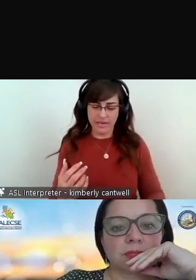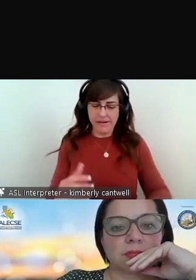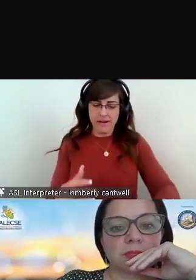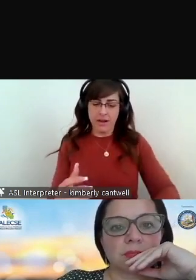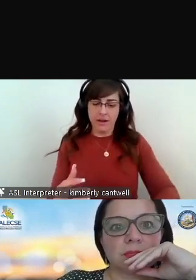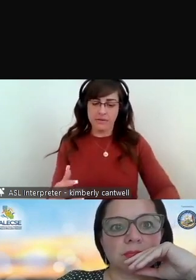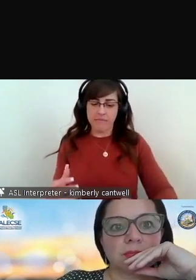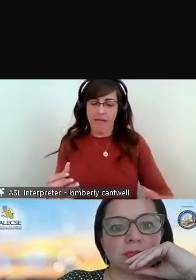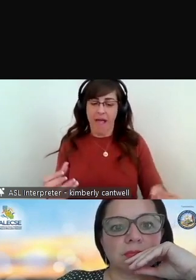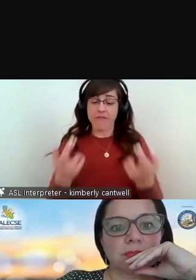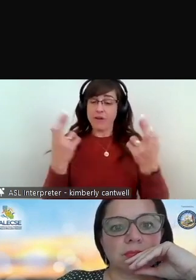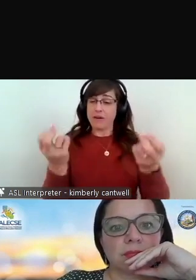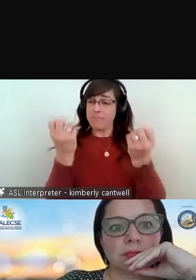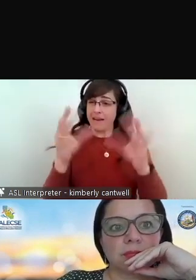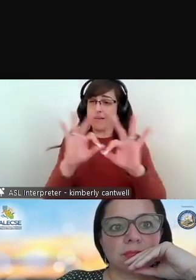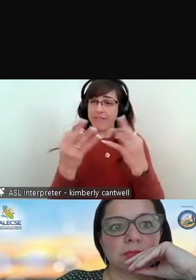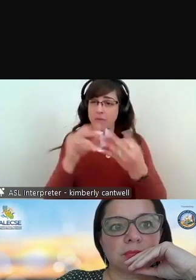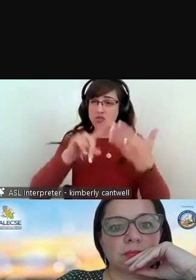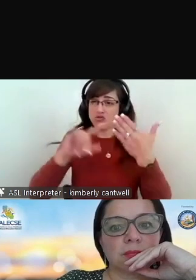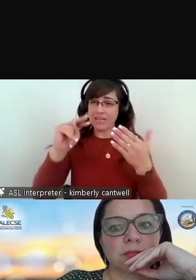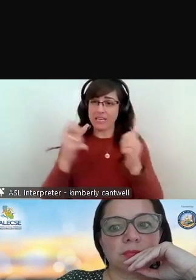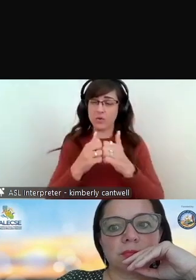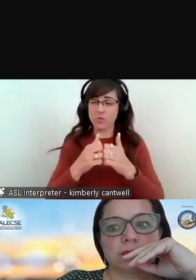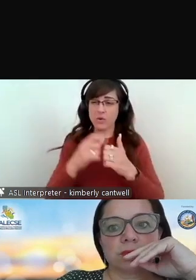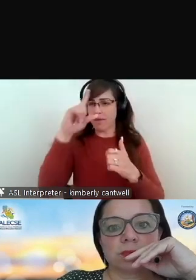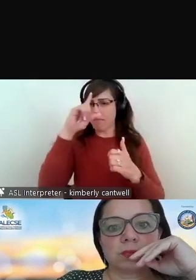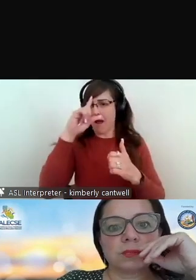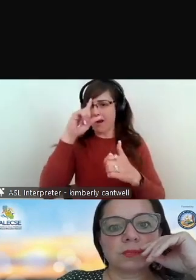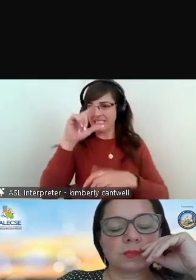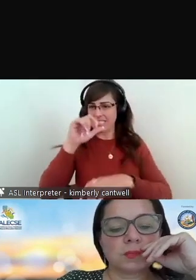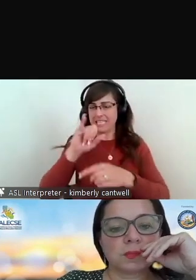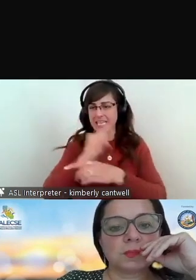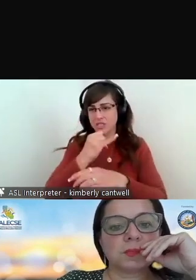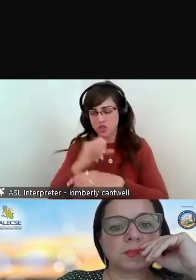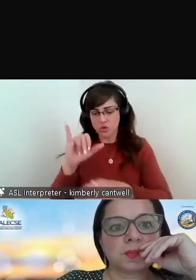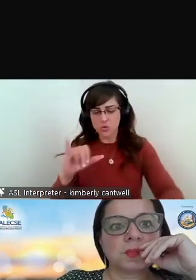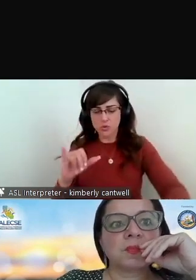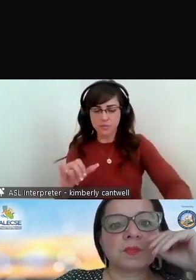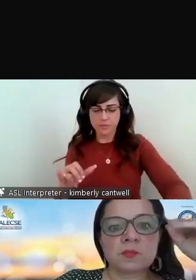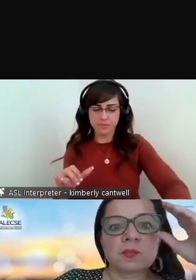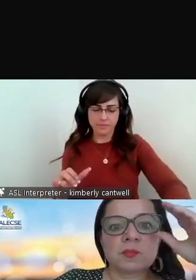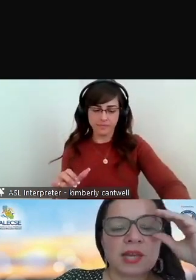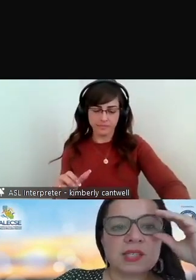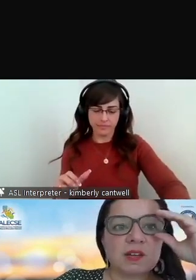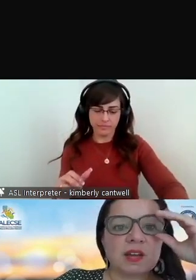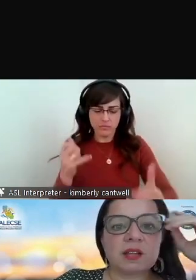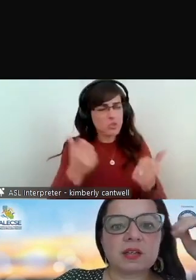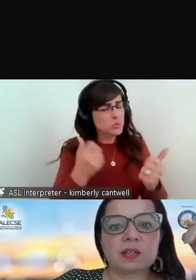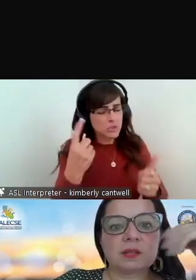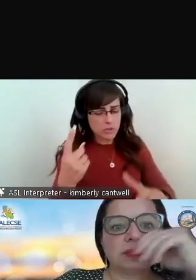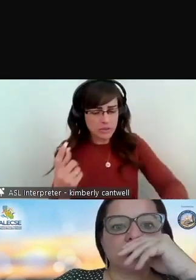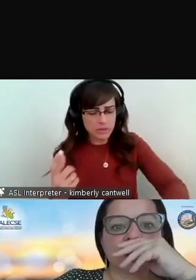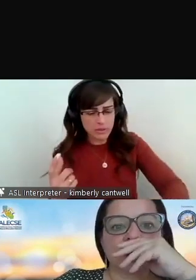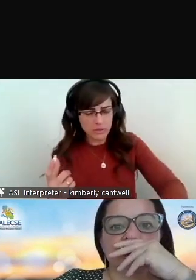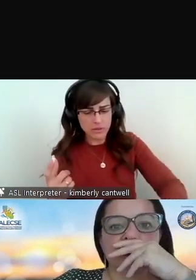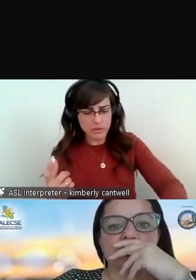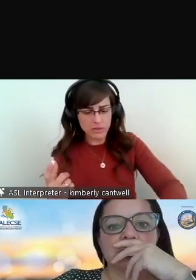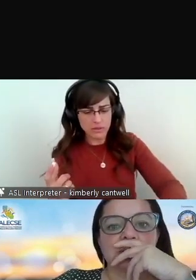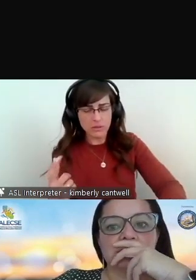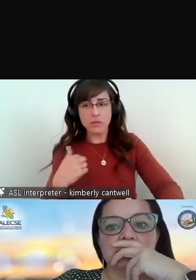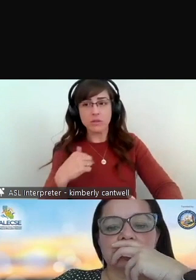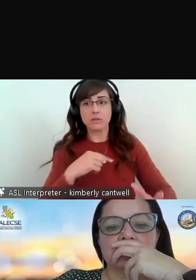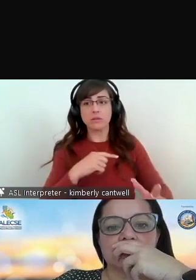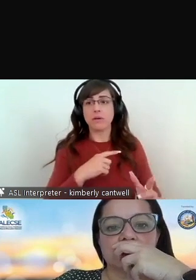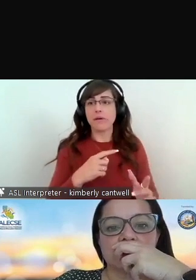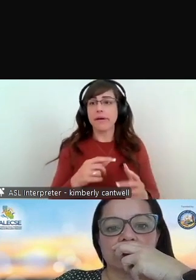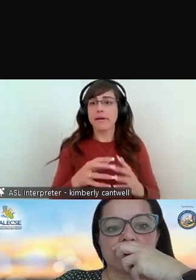of families check in with the Mind Institute as well. So, which one? the UC Davis